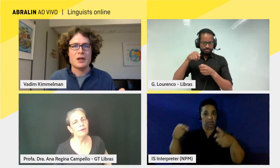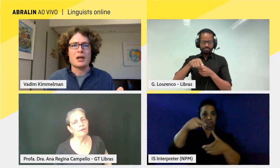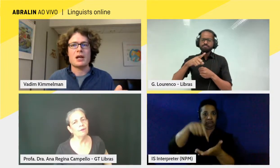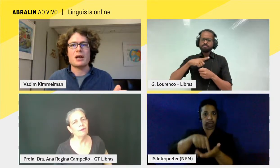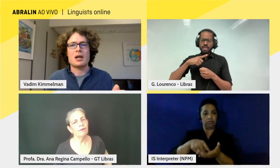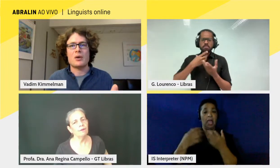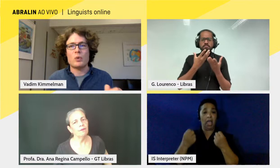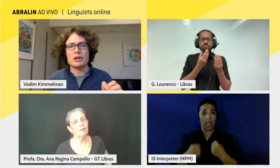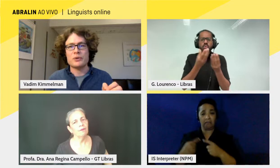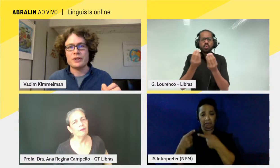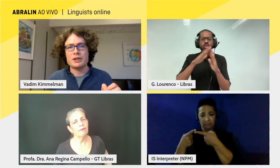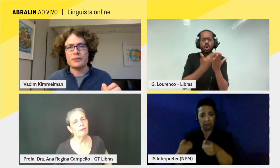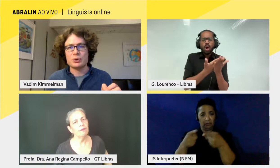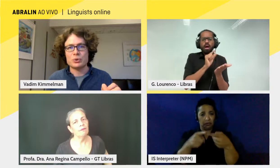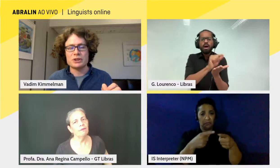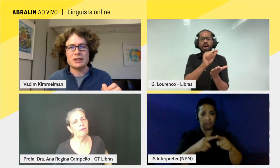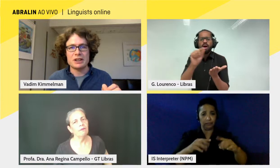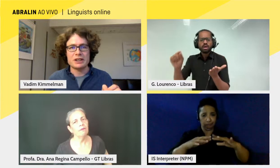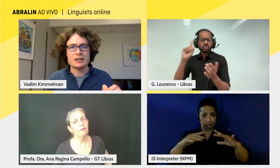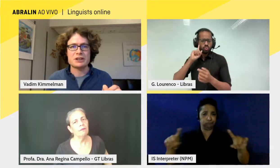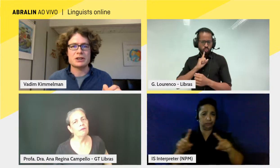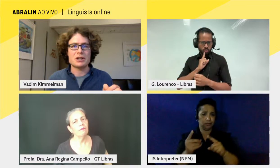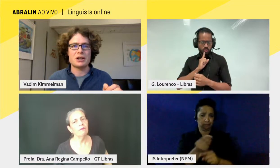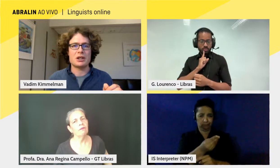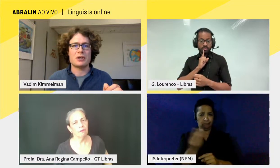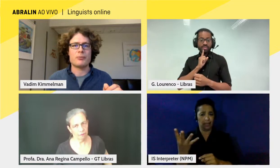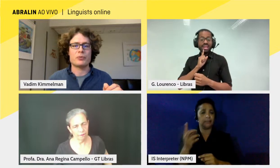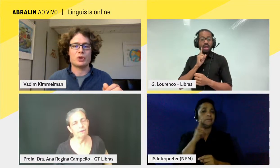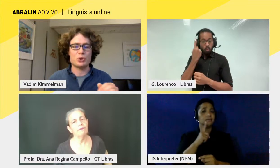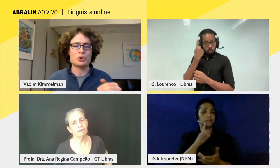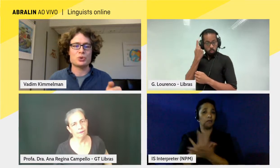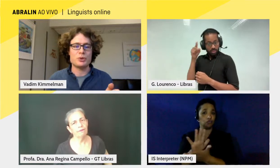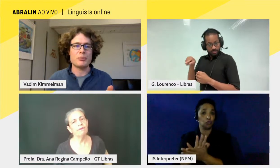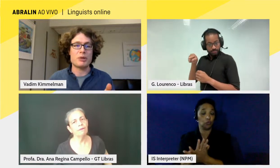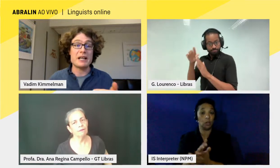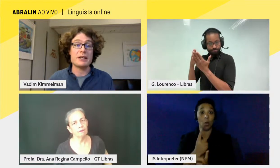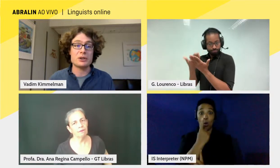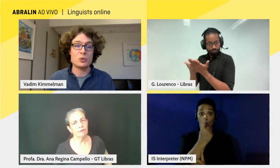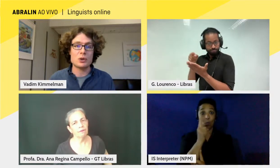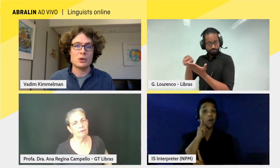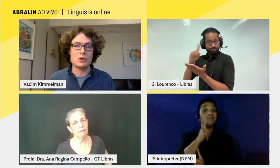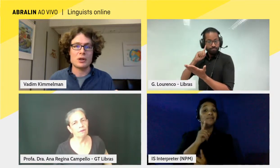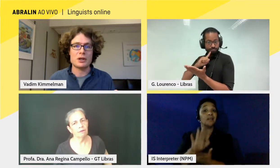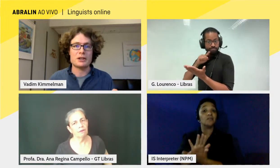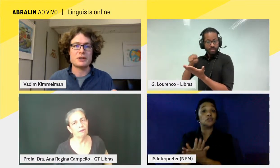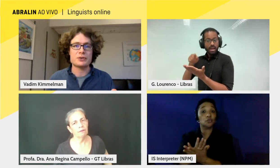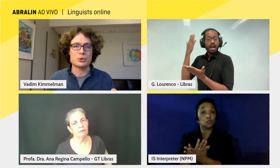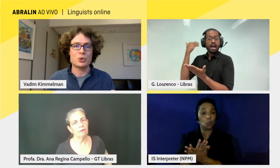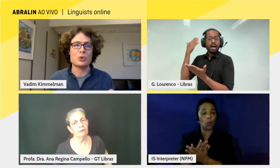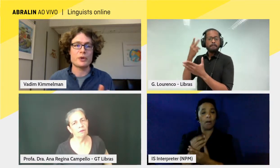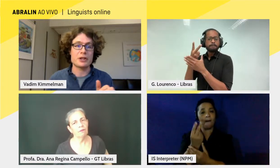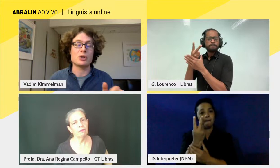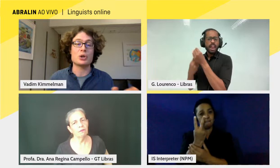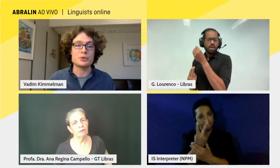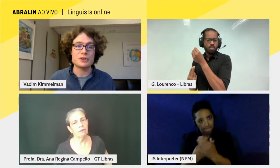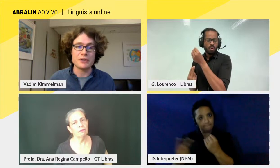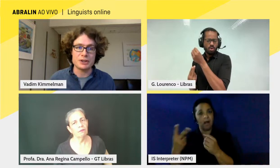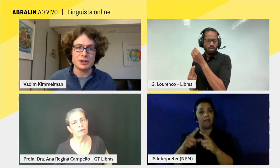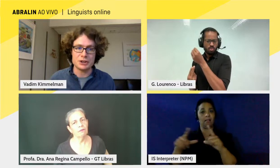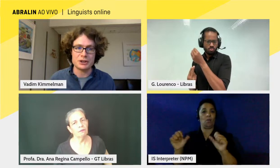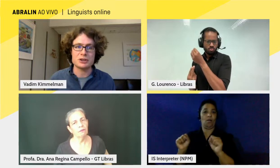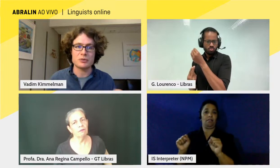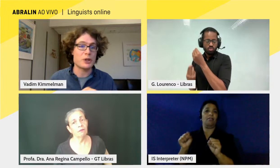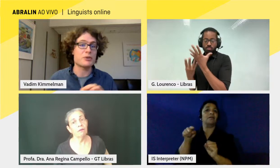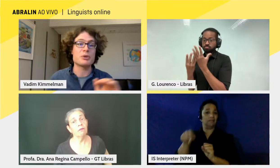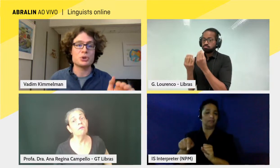schools. One of the deaf schools, at least, used to be a bilingual deaf school with a lot of